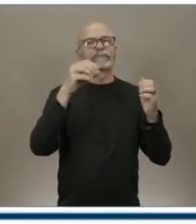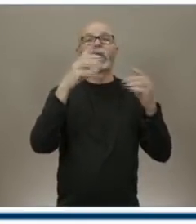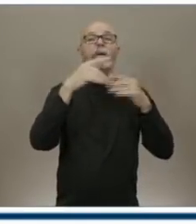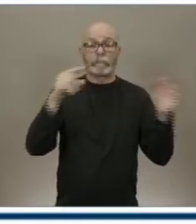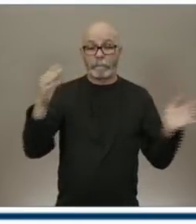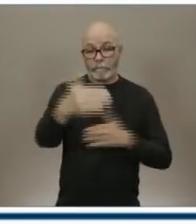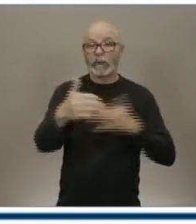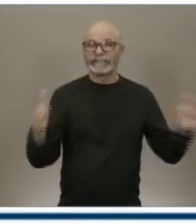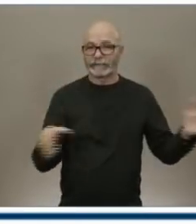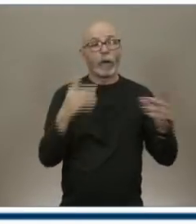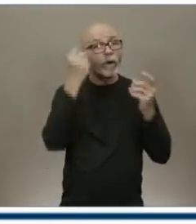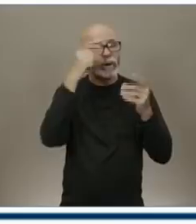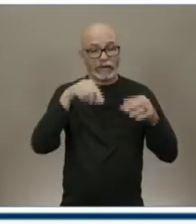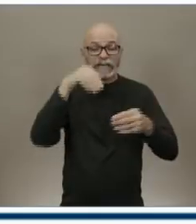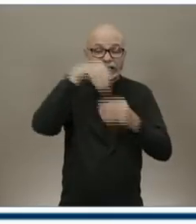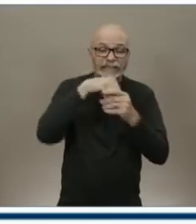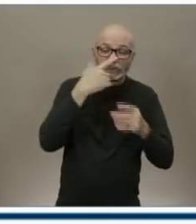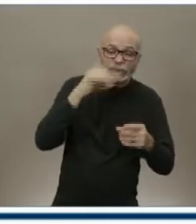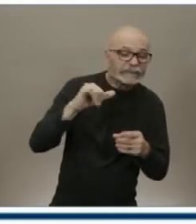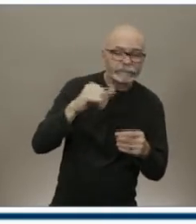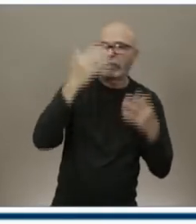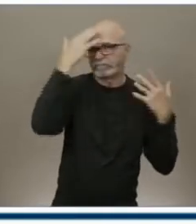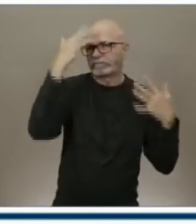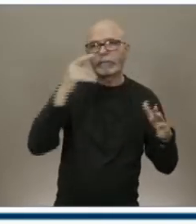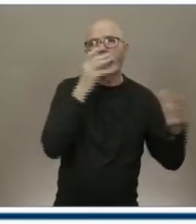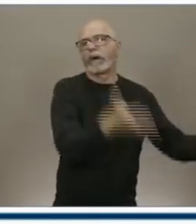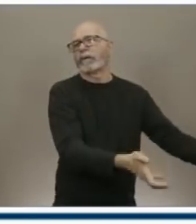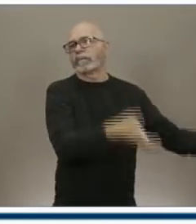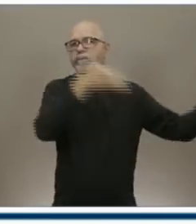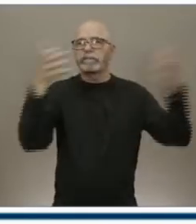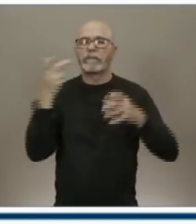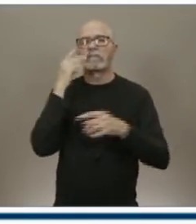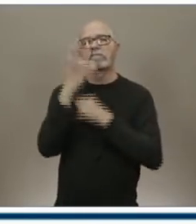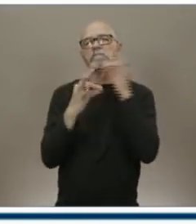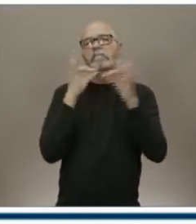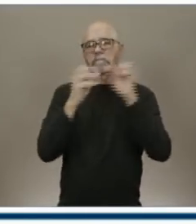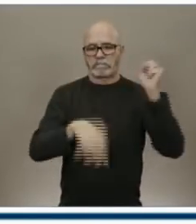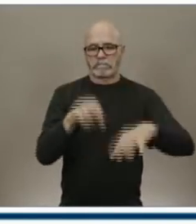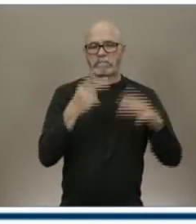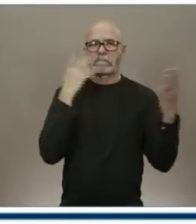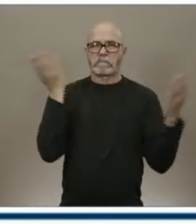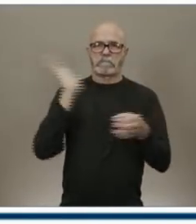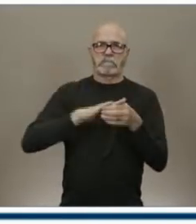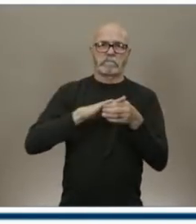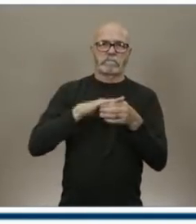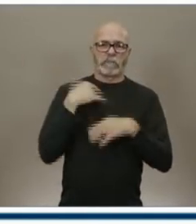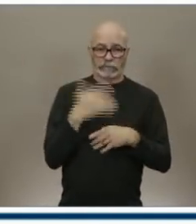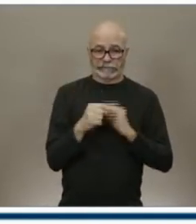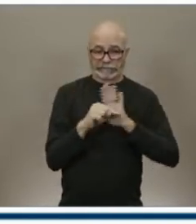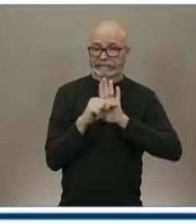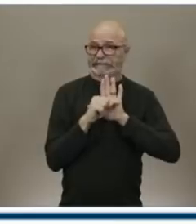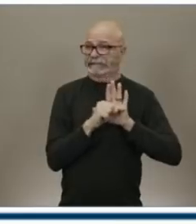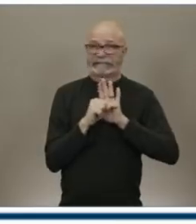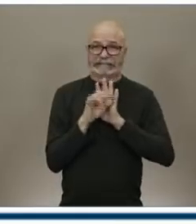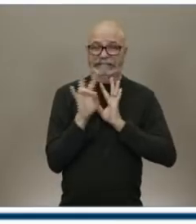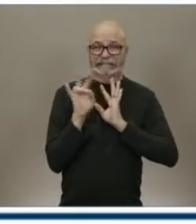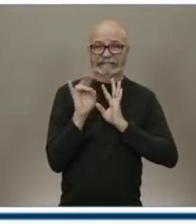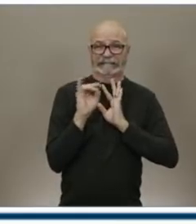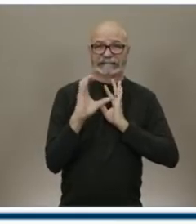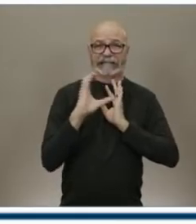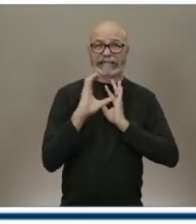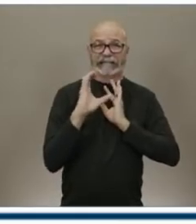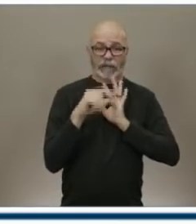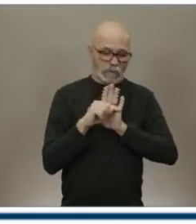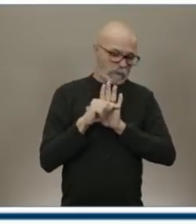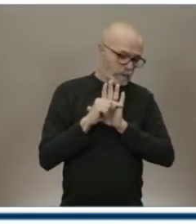to be kept at a minus 70 degrees, and so it has a very complicated distribution mechanisms that we wanted